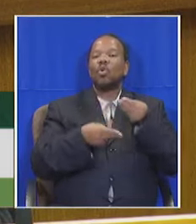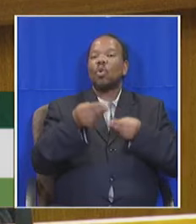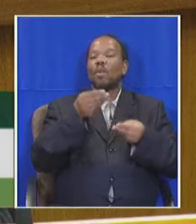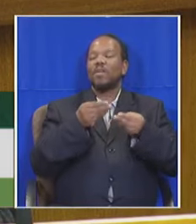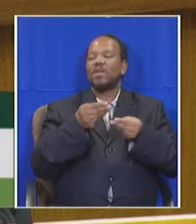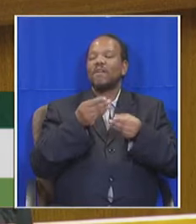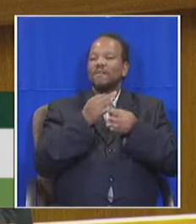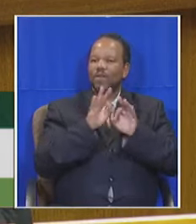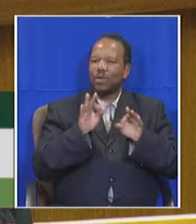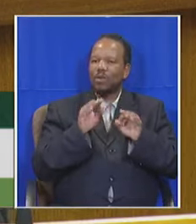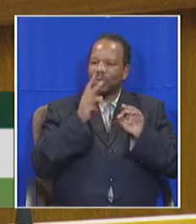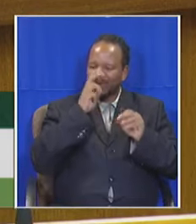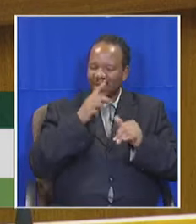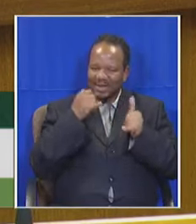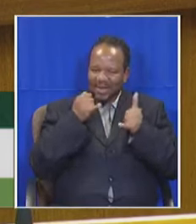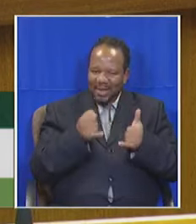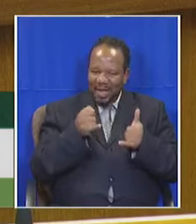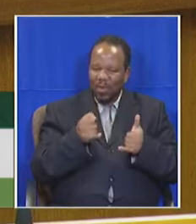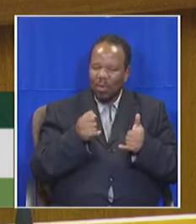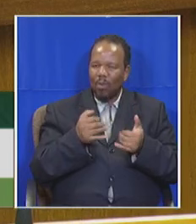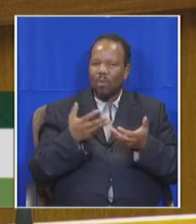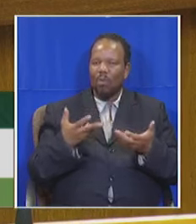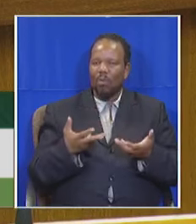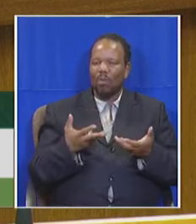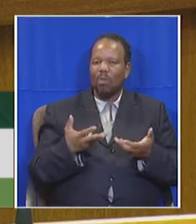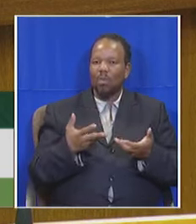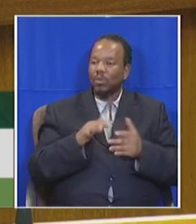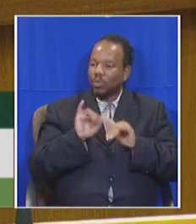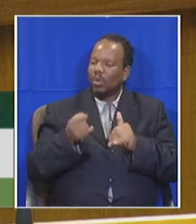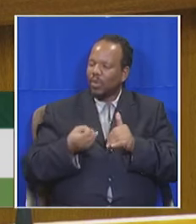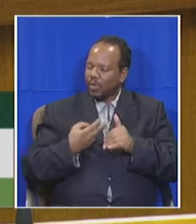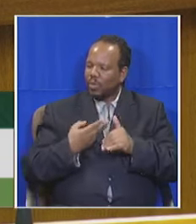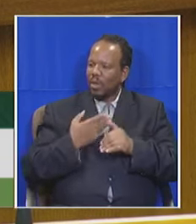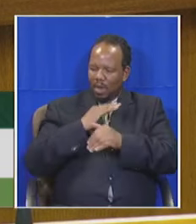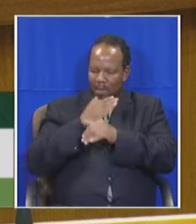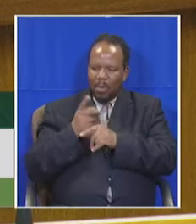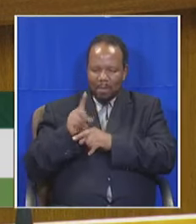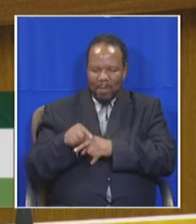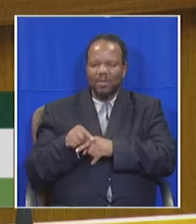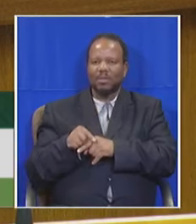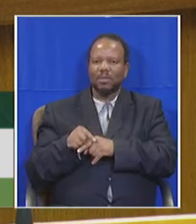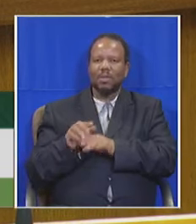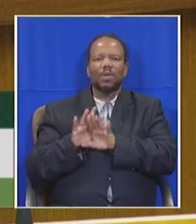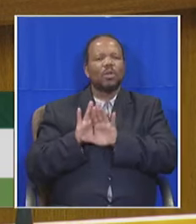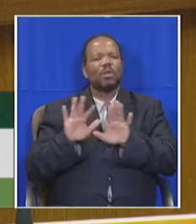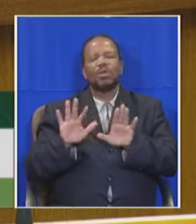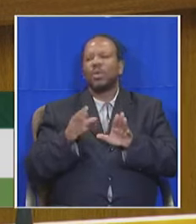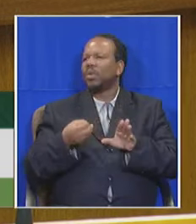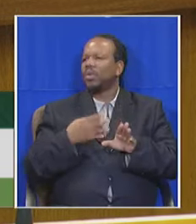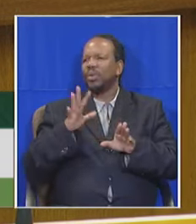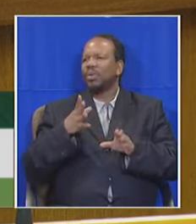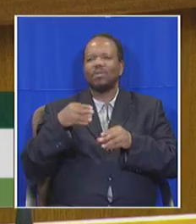The economic empowerment of our youth is the best option. Youth should stay away from drugs and other